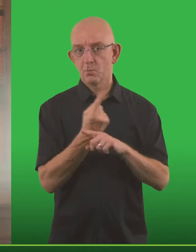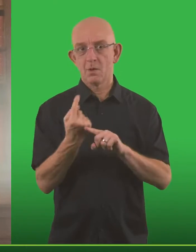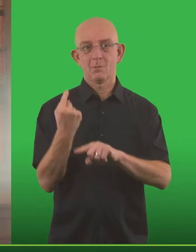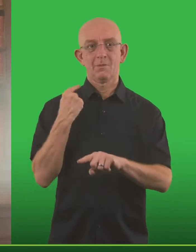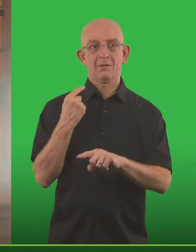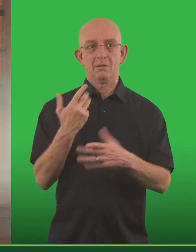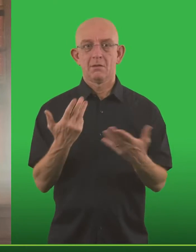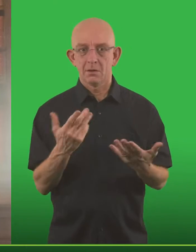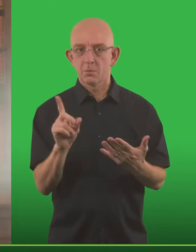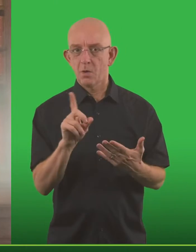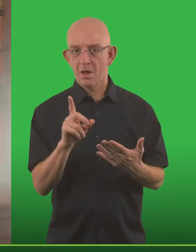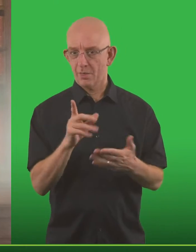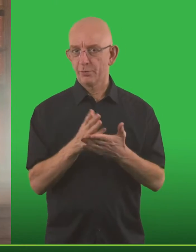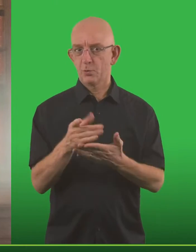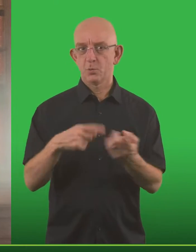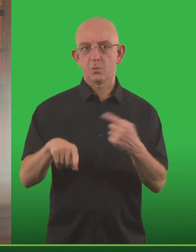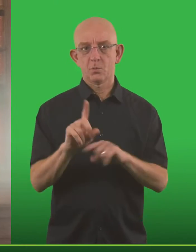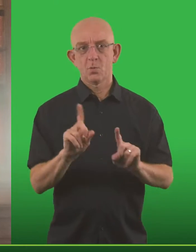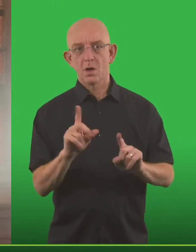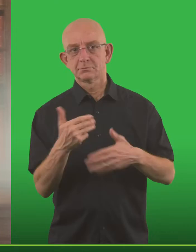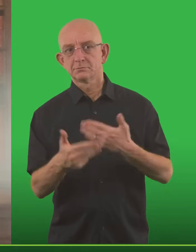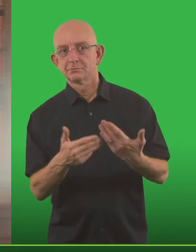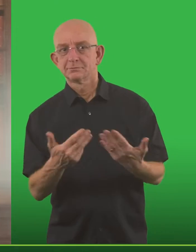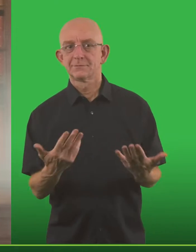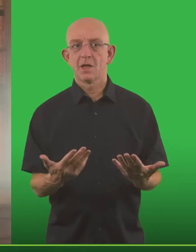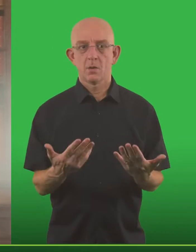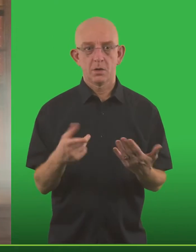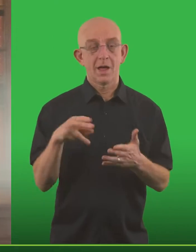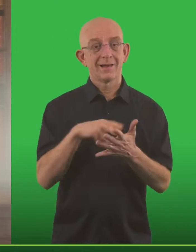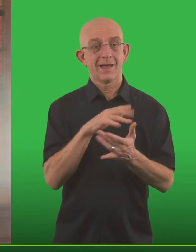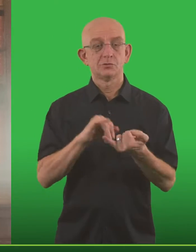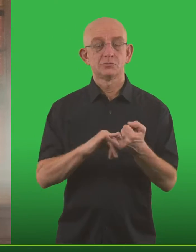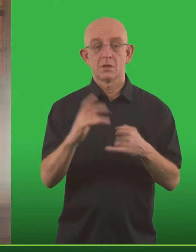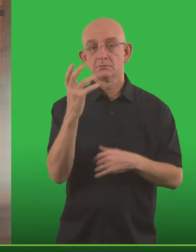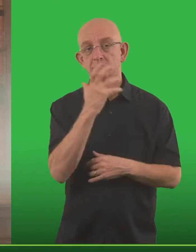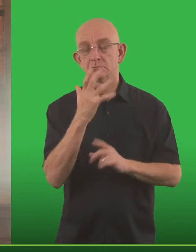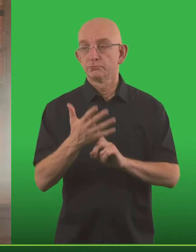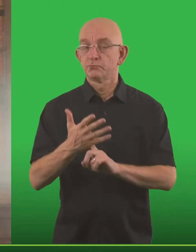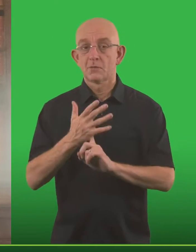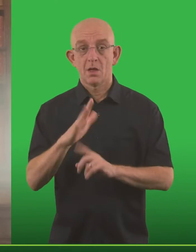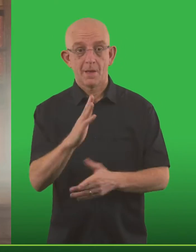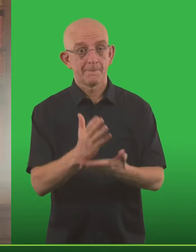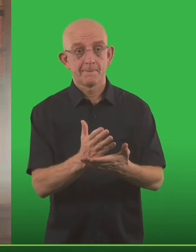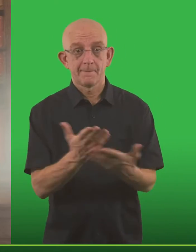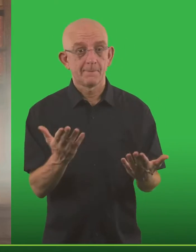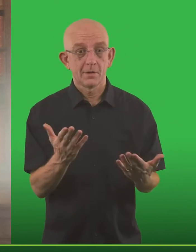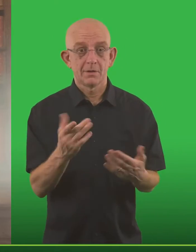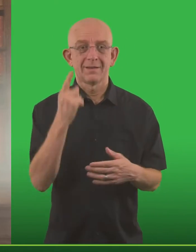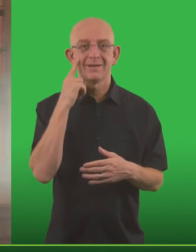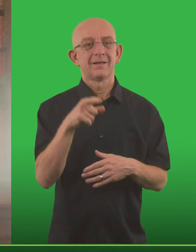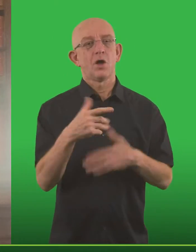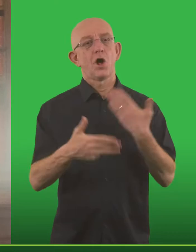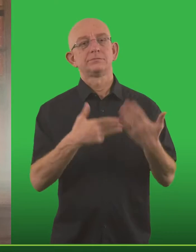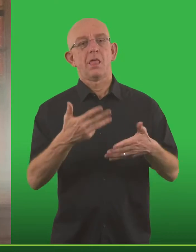euro effect as of a week ago, and the behaviour change that will follow today. There is pressure in the NHS, no two